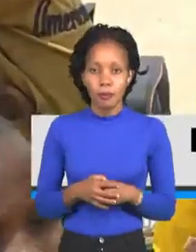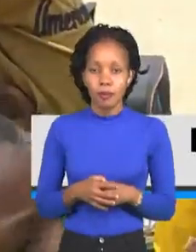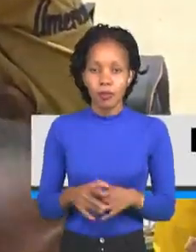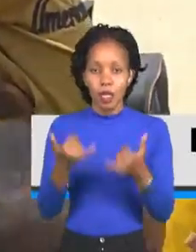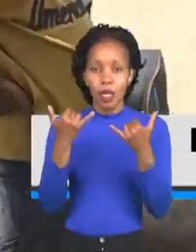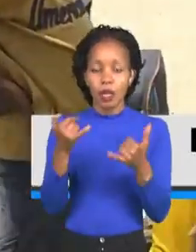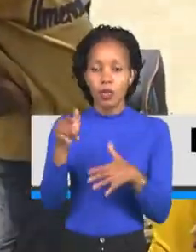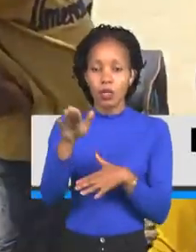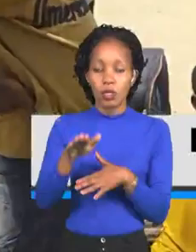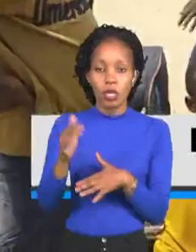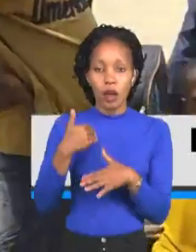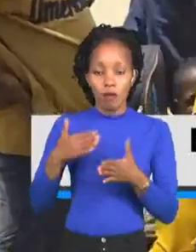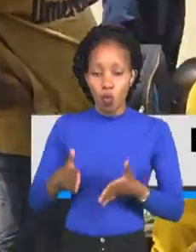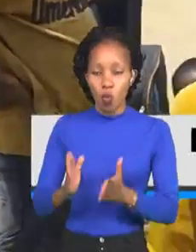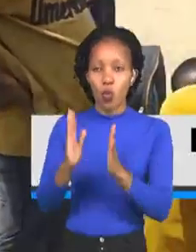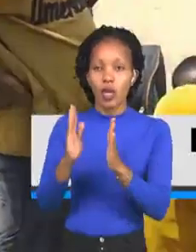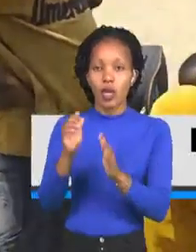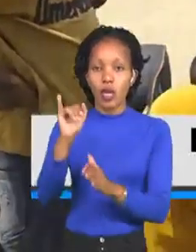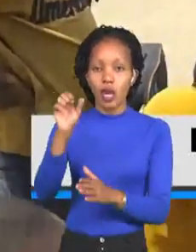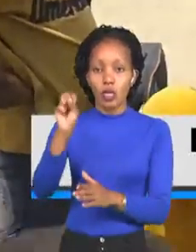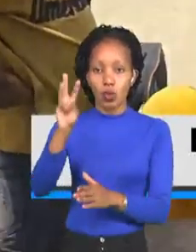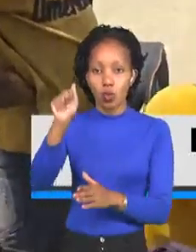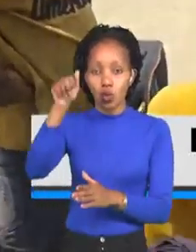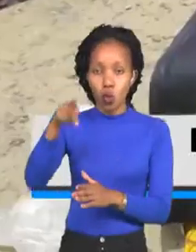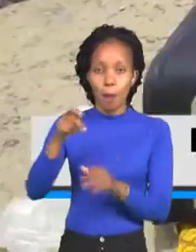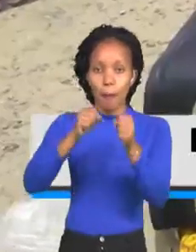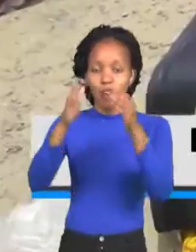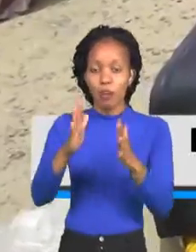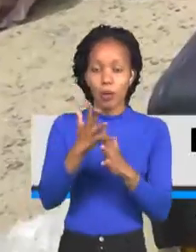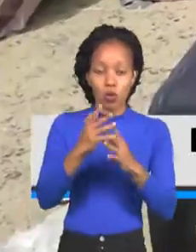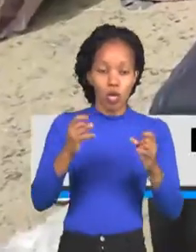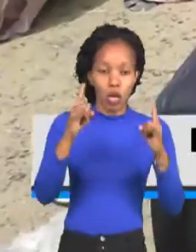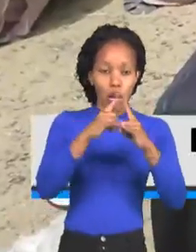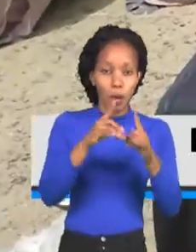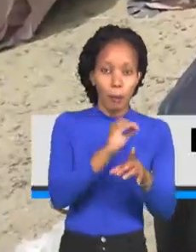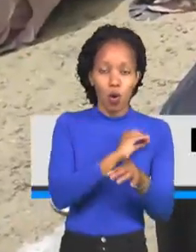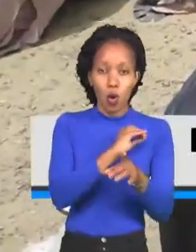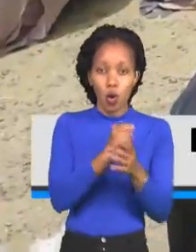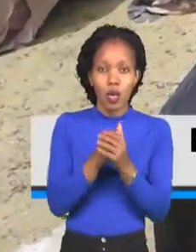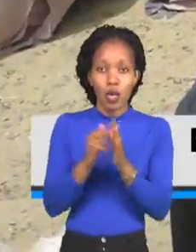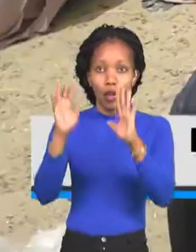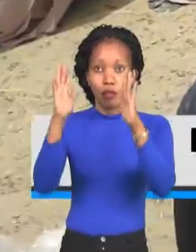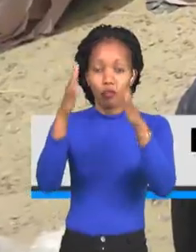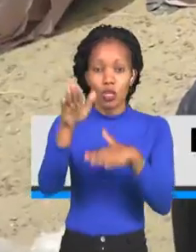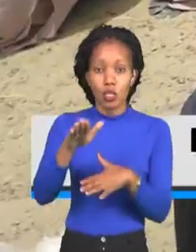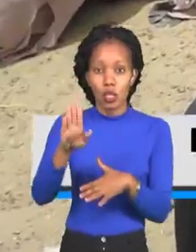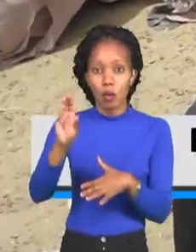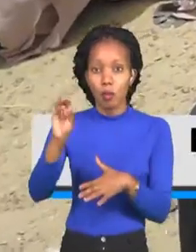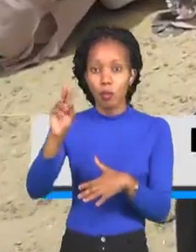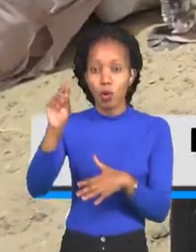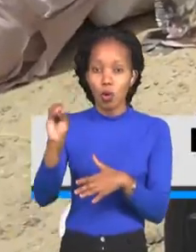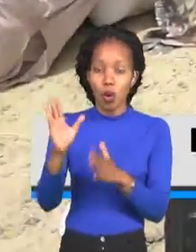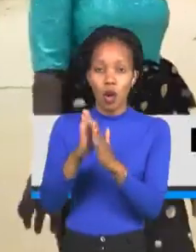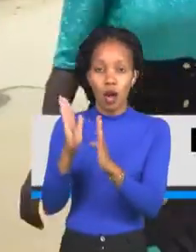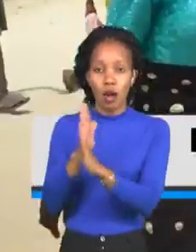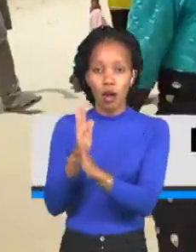on a non-crossing route for ISWAP fighters moving between their camps in the Benisheke forest area of Borno and their